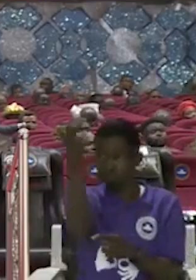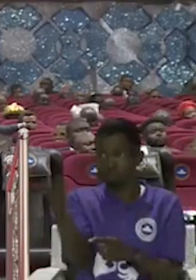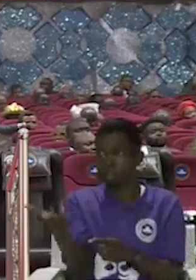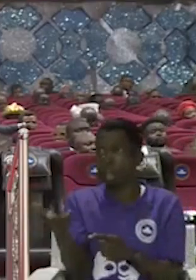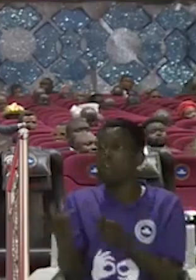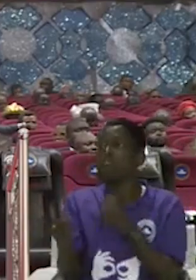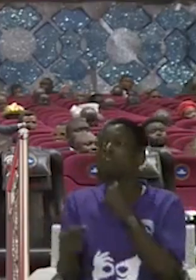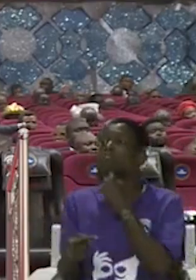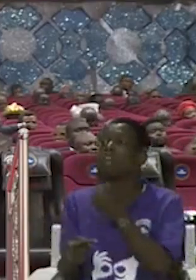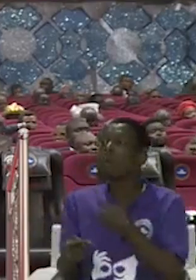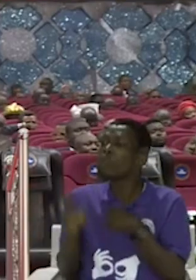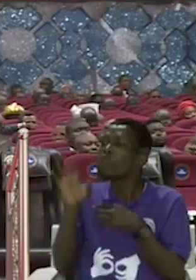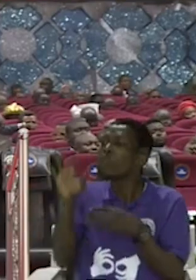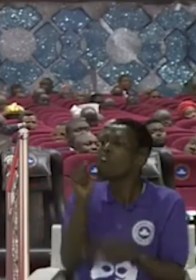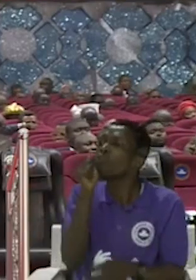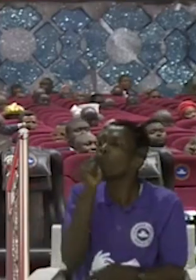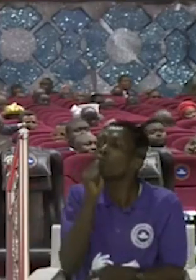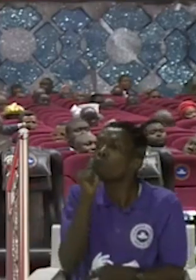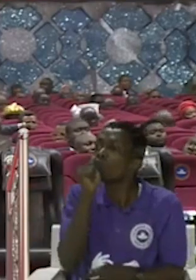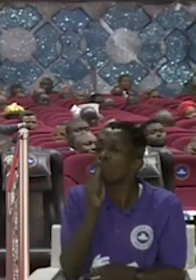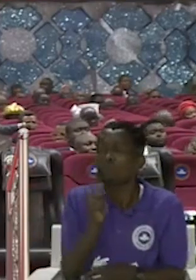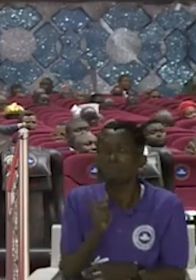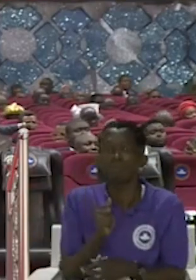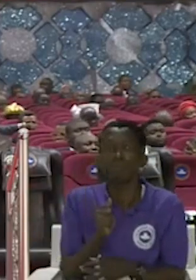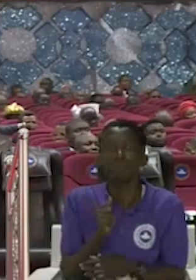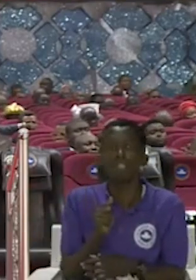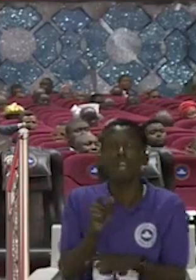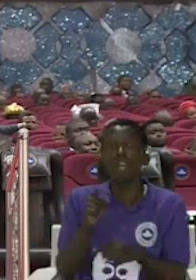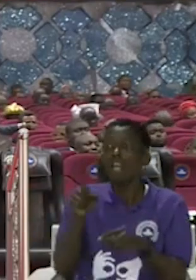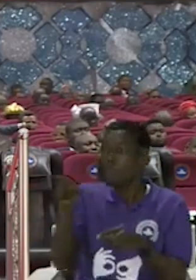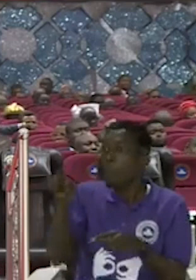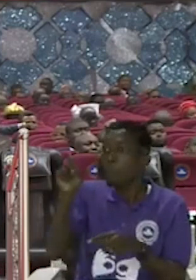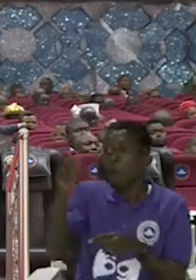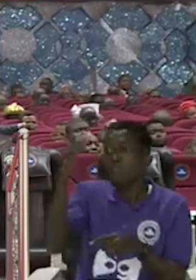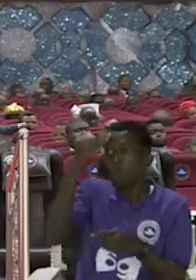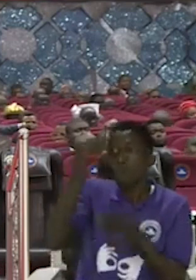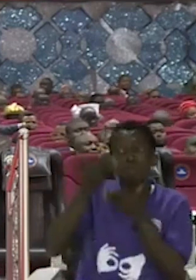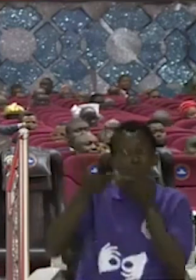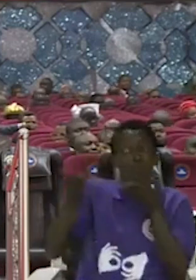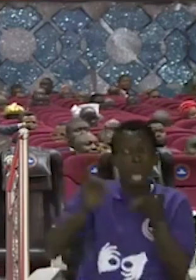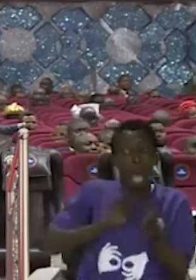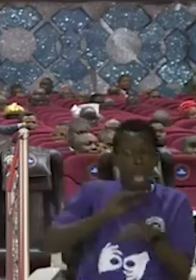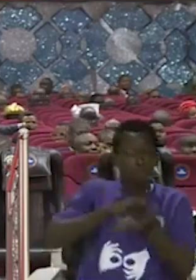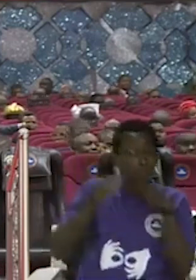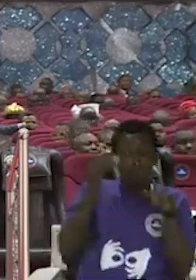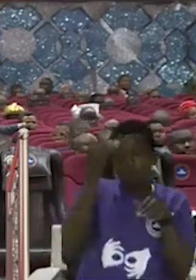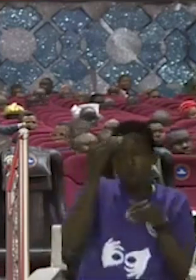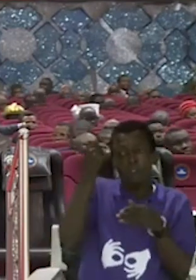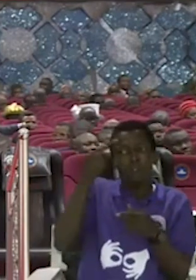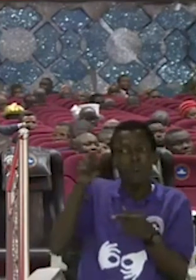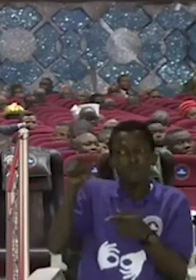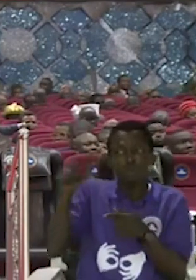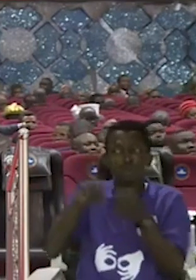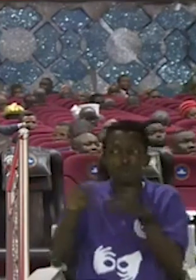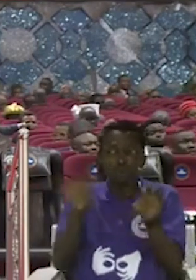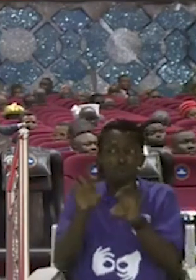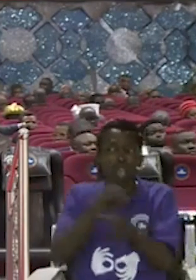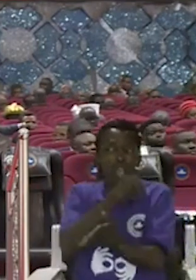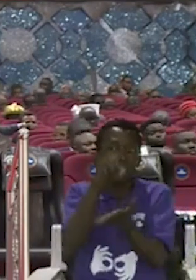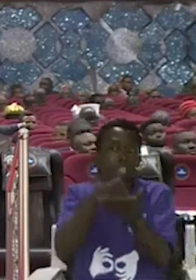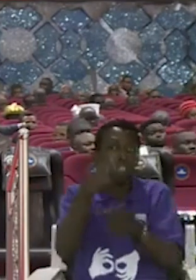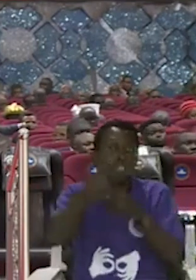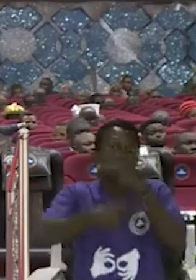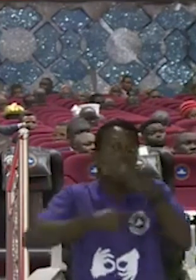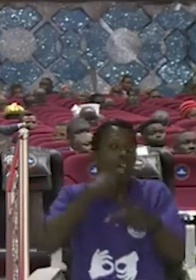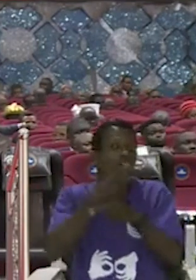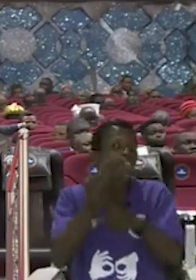secret. Because you must know something that I don't know. For you to do this kind of thing. He said, you want to know? I said, yes,